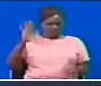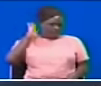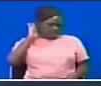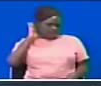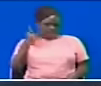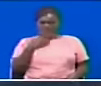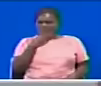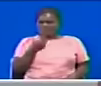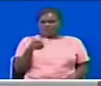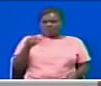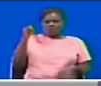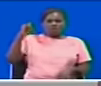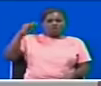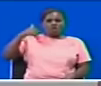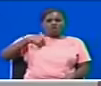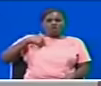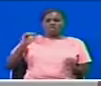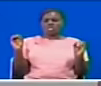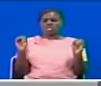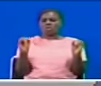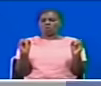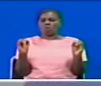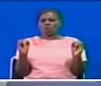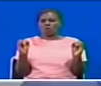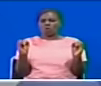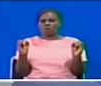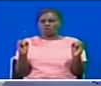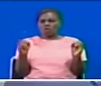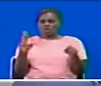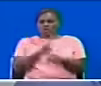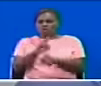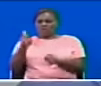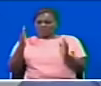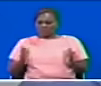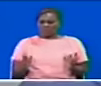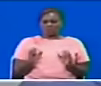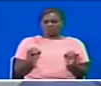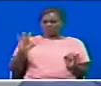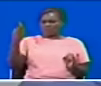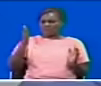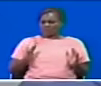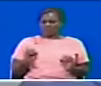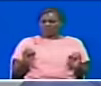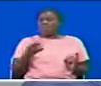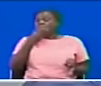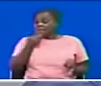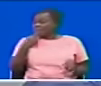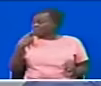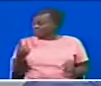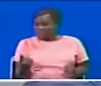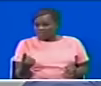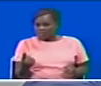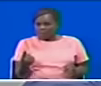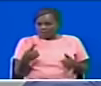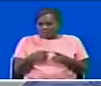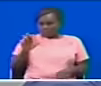saying, why didn't you call me on the table to sit? Why should you use somebody? Why should you use the third party? That's what men in politics do.